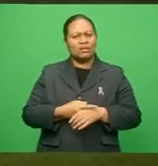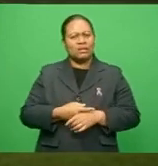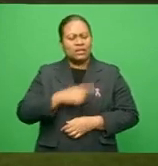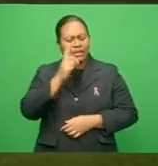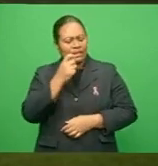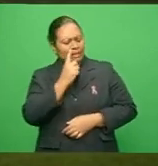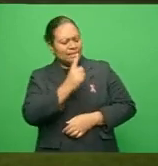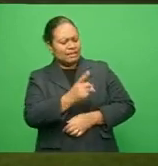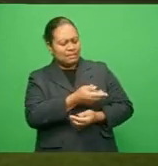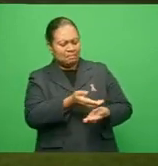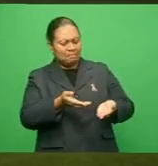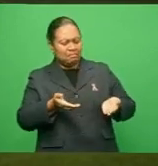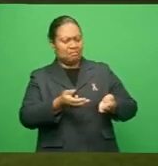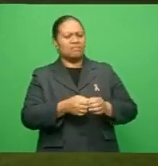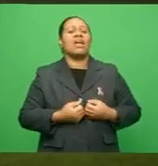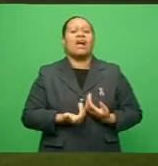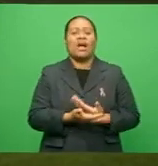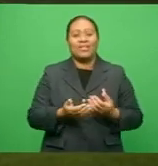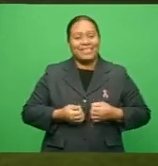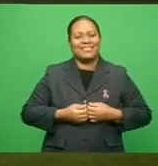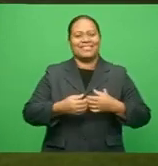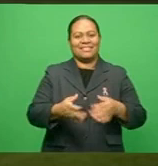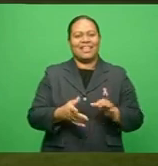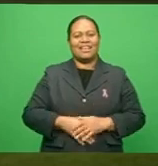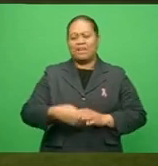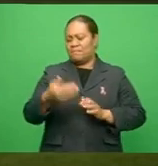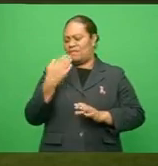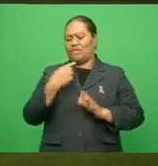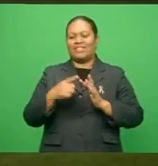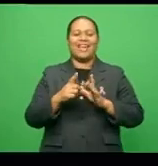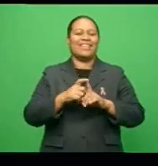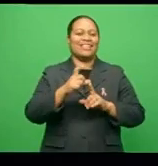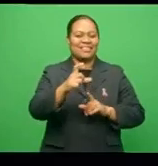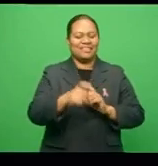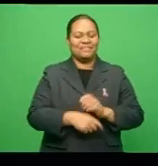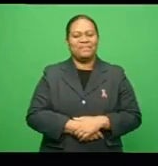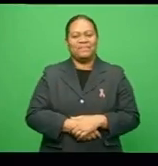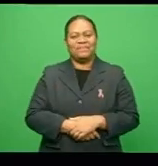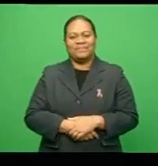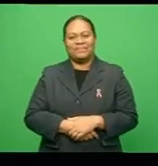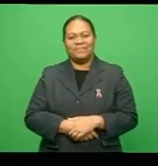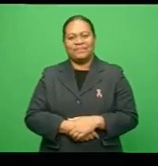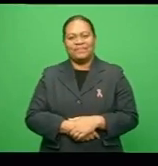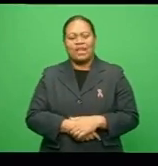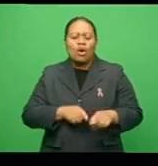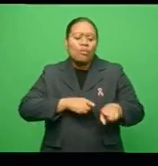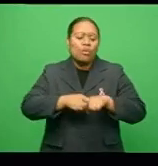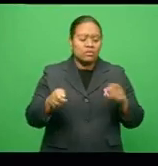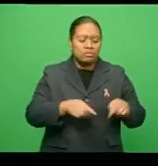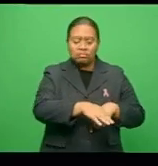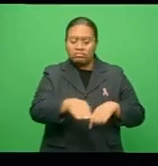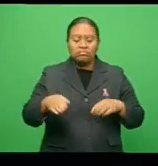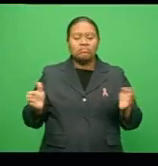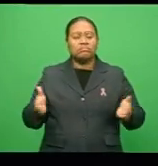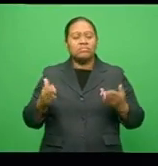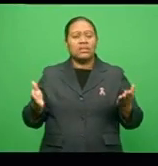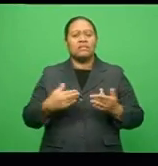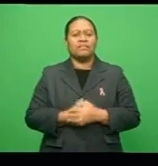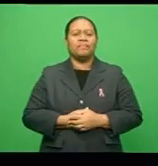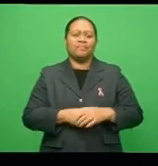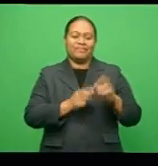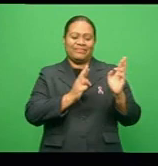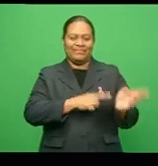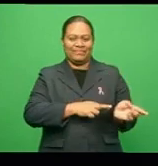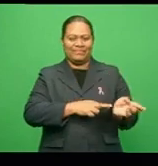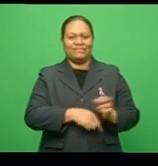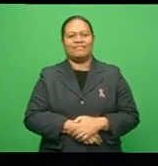our local league started off before IDC, but most of the players got the rest before IDC. But